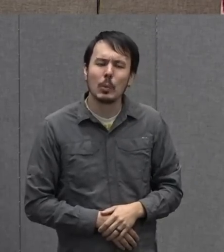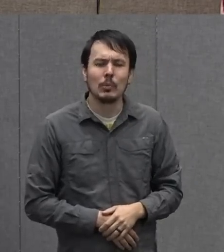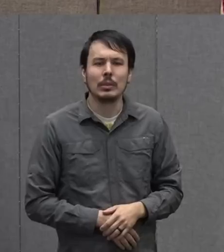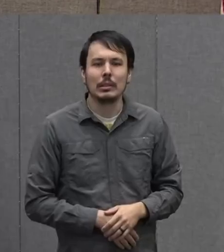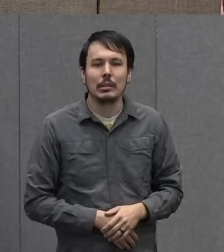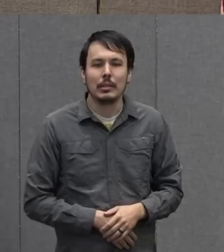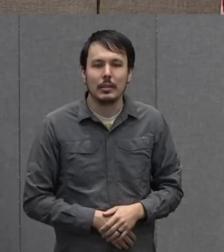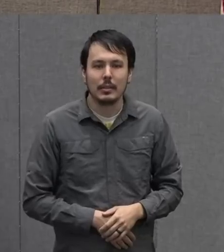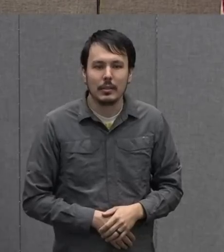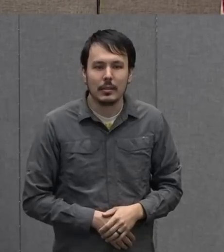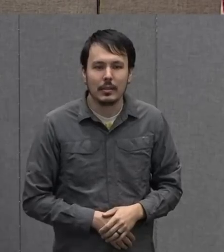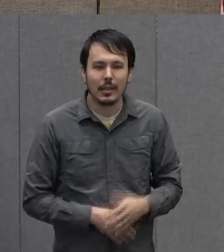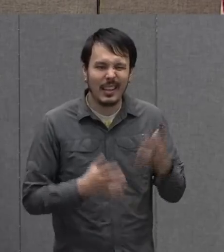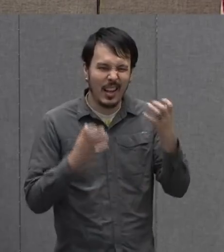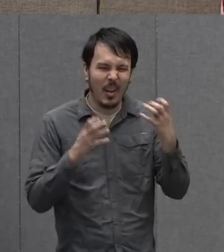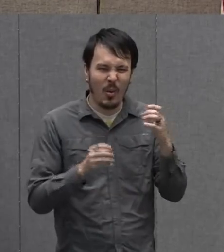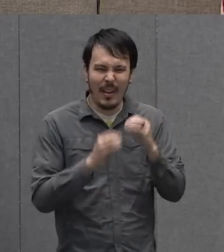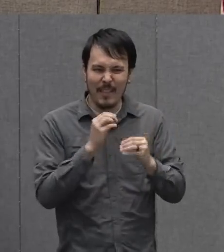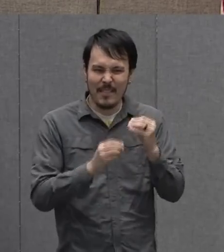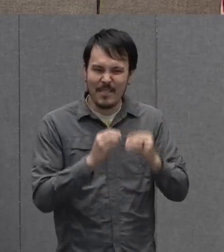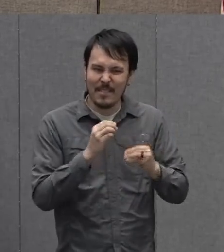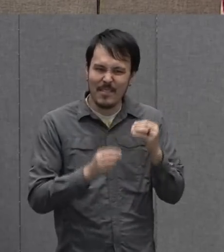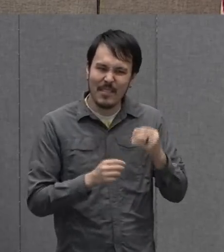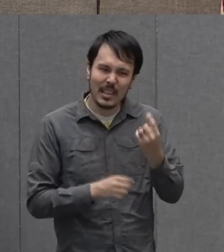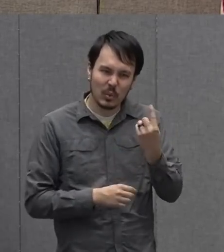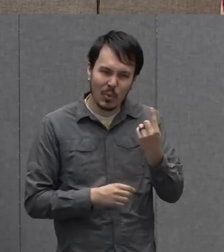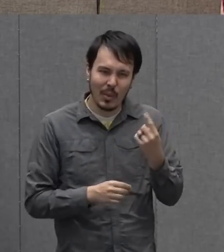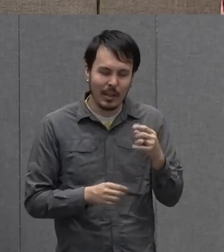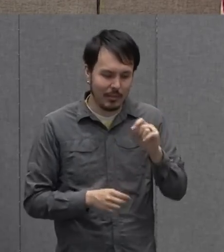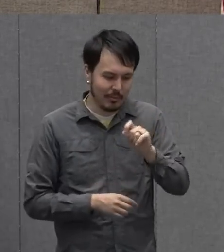a little bit. I'm going to straighten that one out.